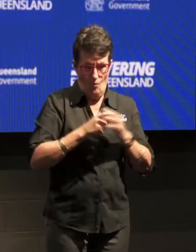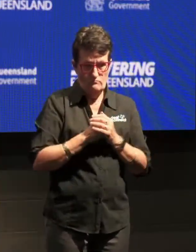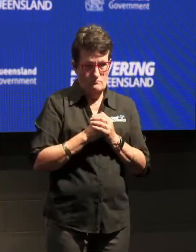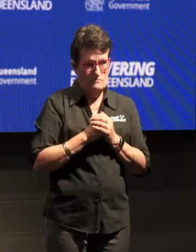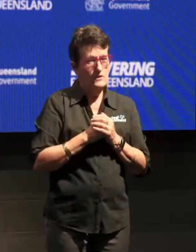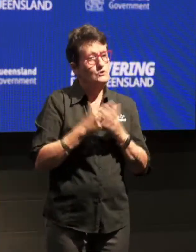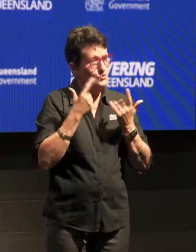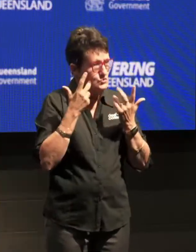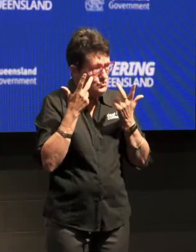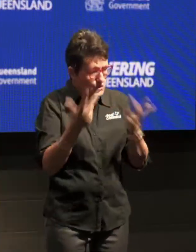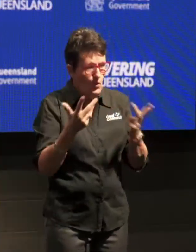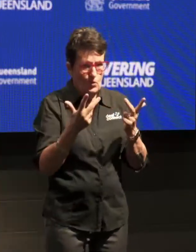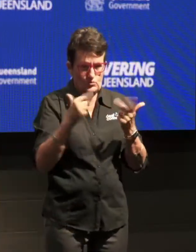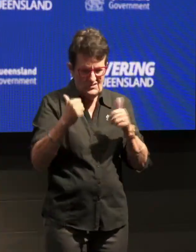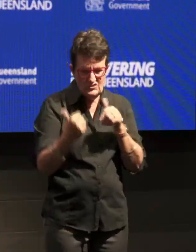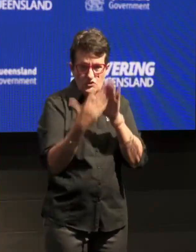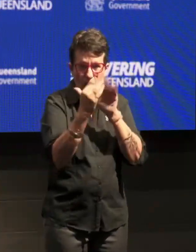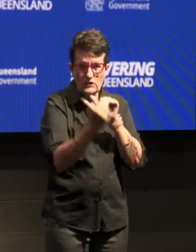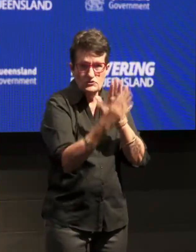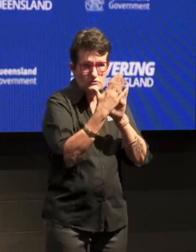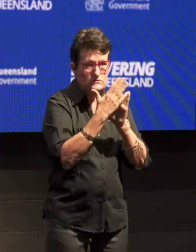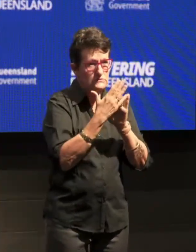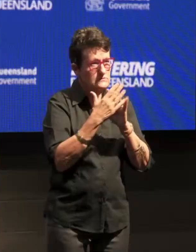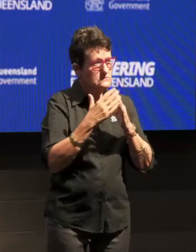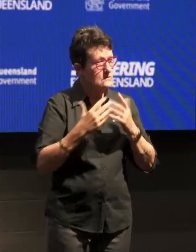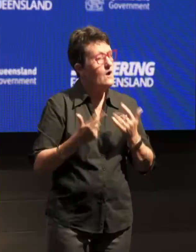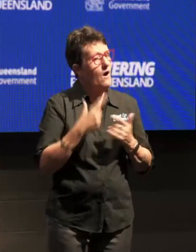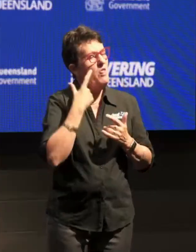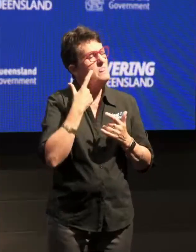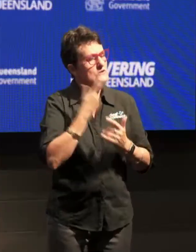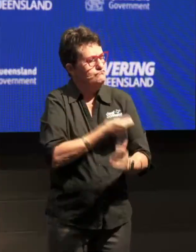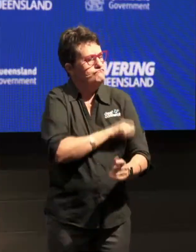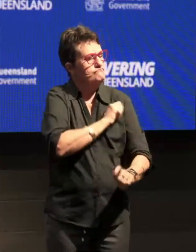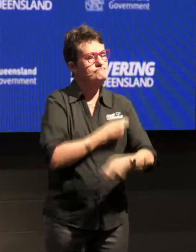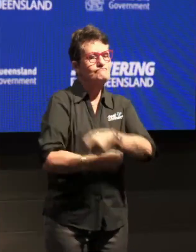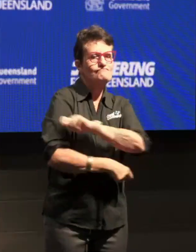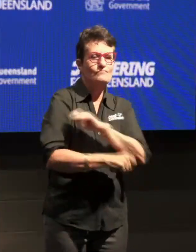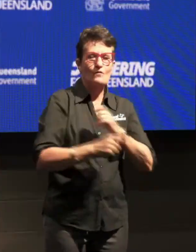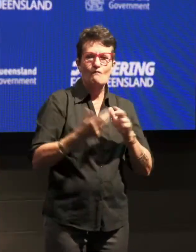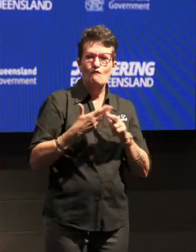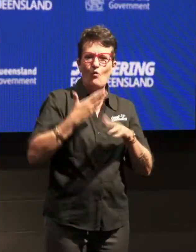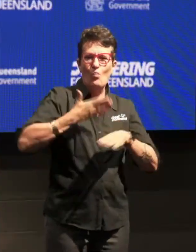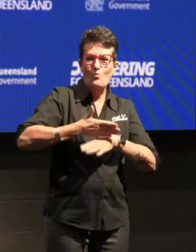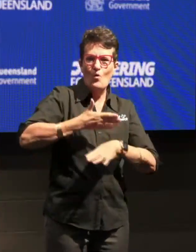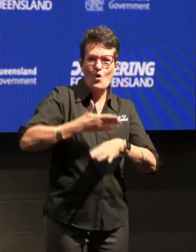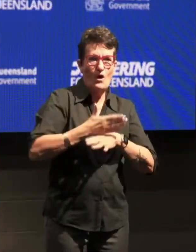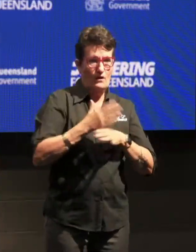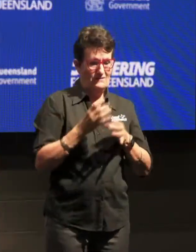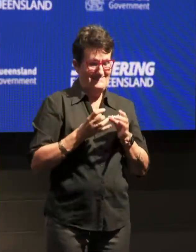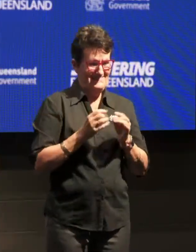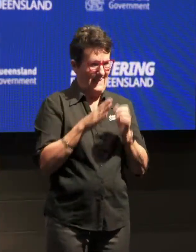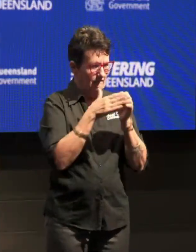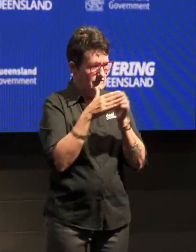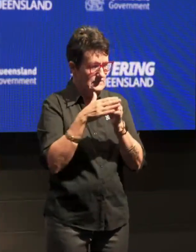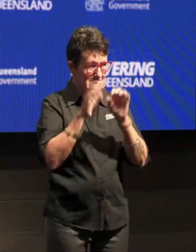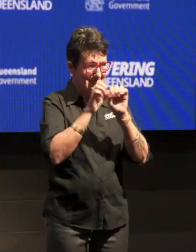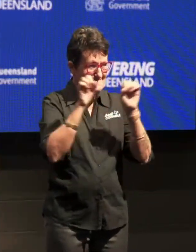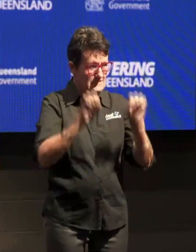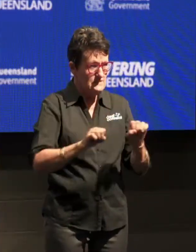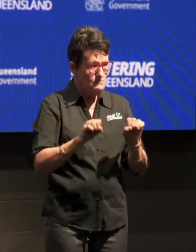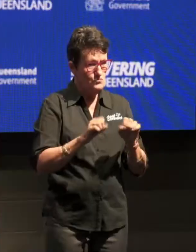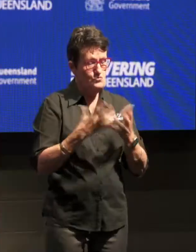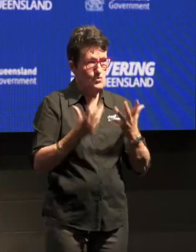the challenges she has to overcome and the one that she's inherited. But I think she's up to the job and she'll do it. Firstly, it starts on fixing that system so